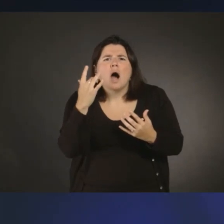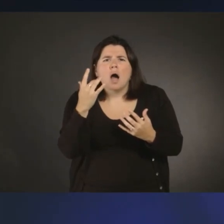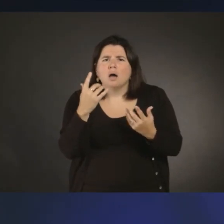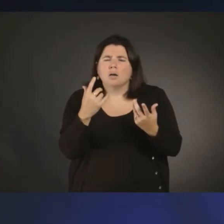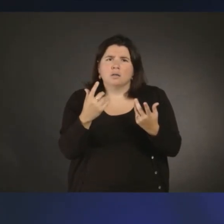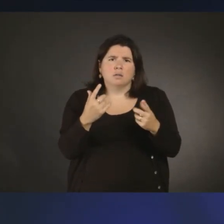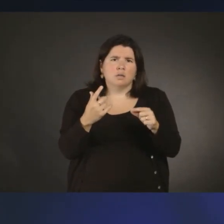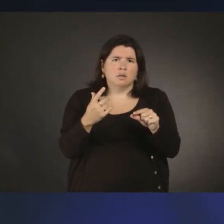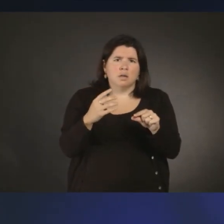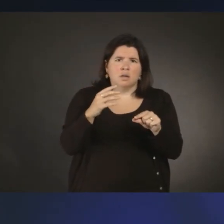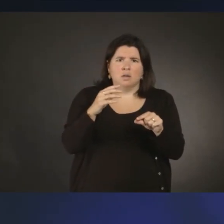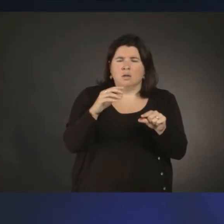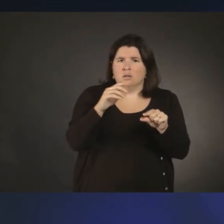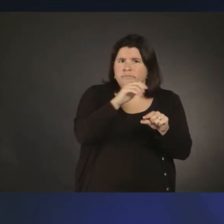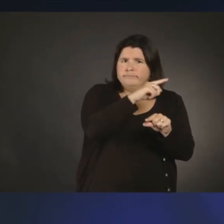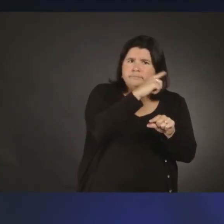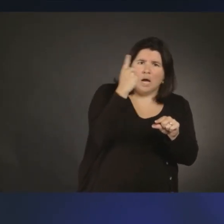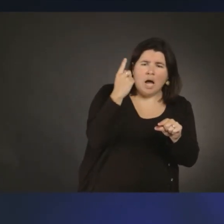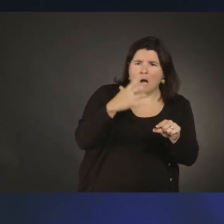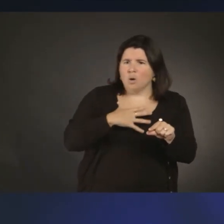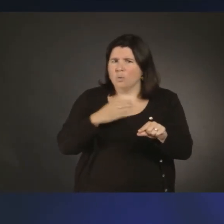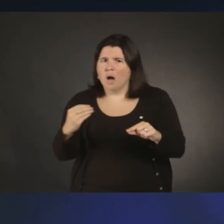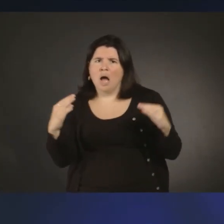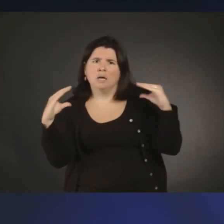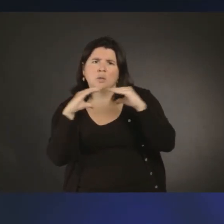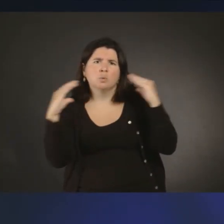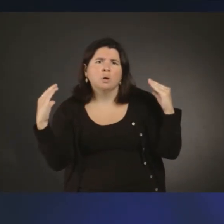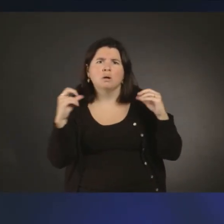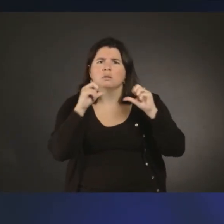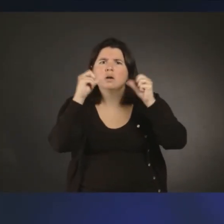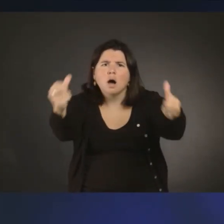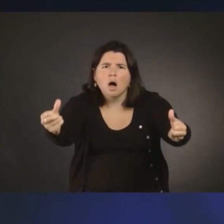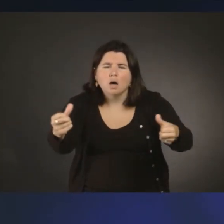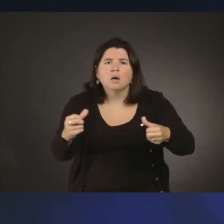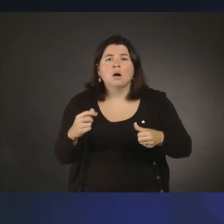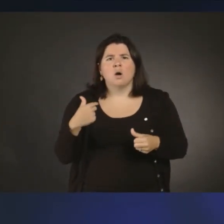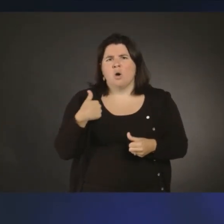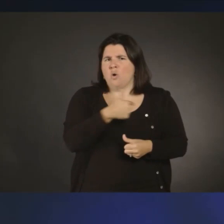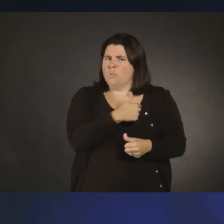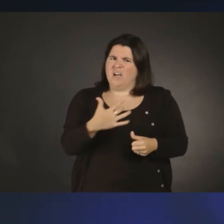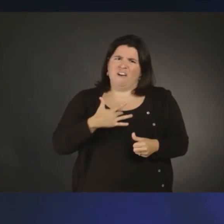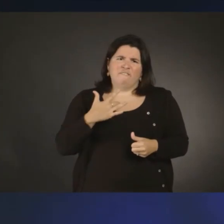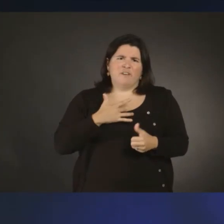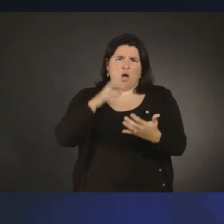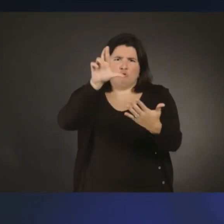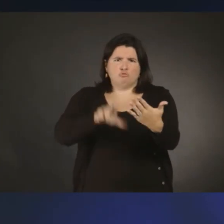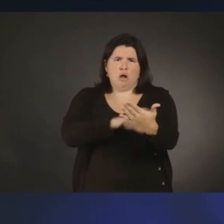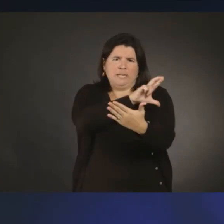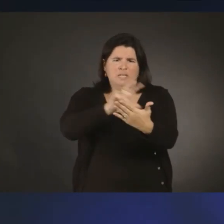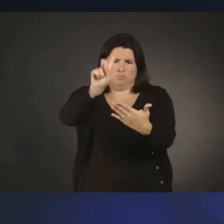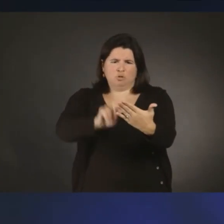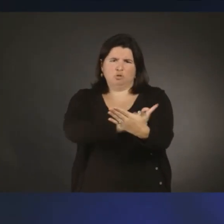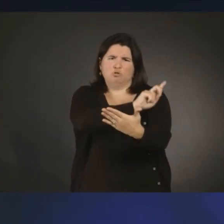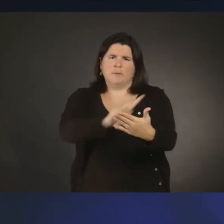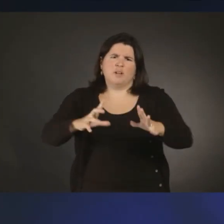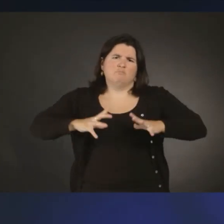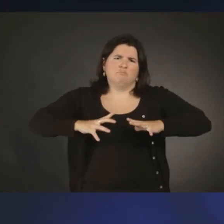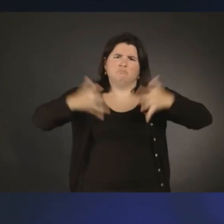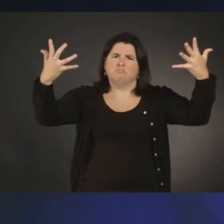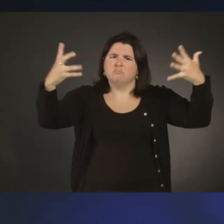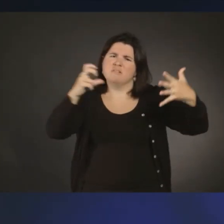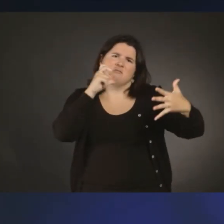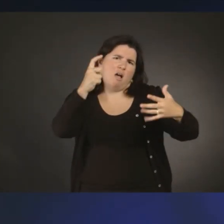justice. HSDC stands with all members of our community in rejecting racism and discrimination in any